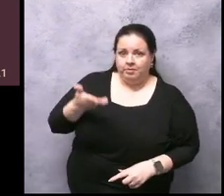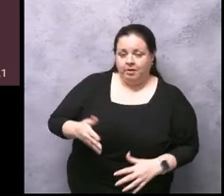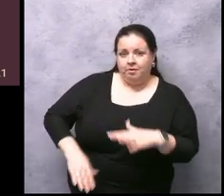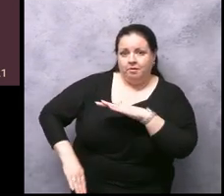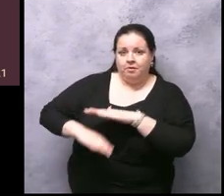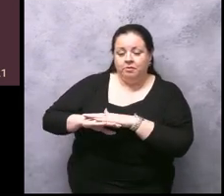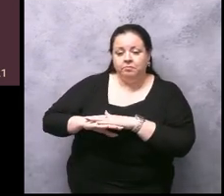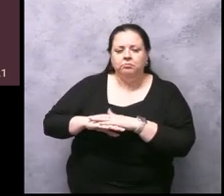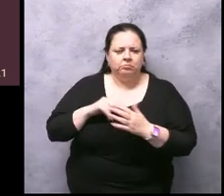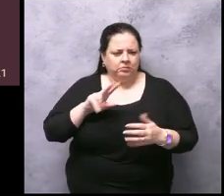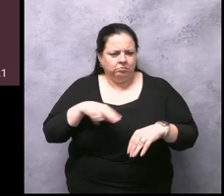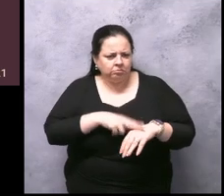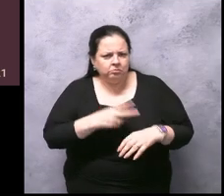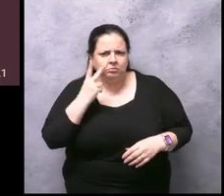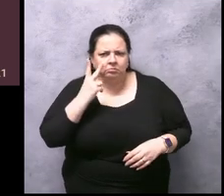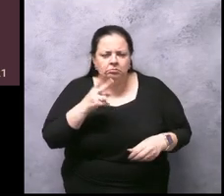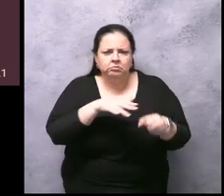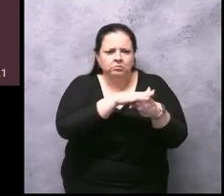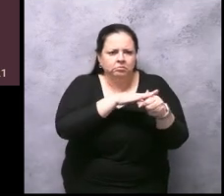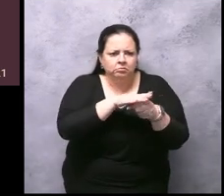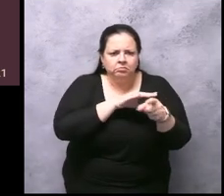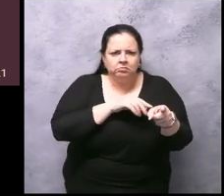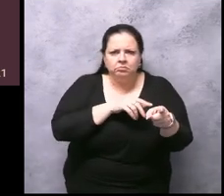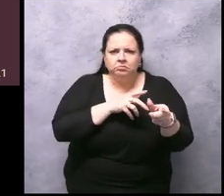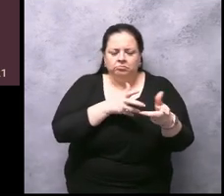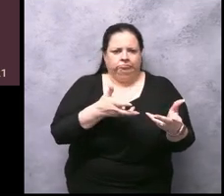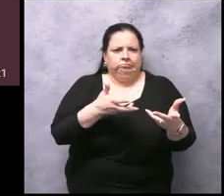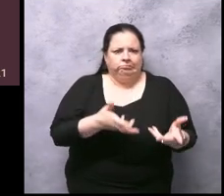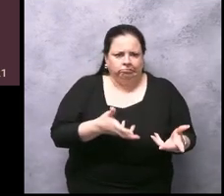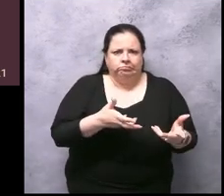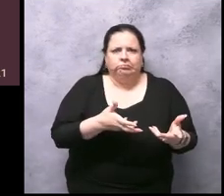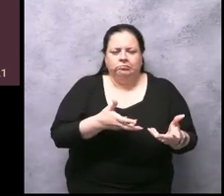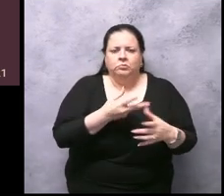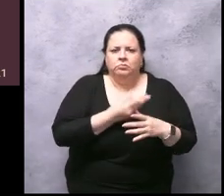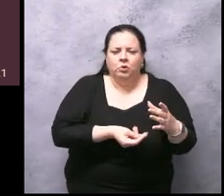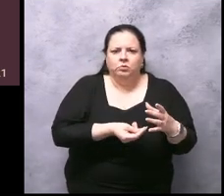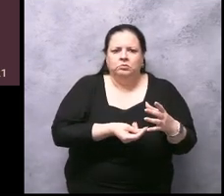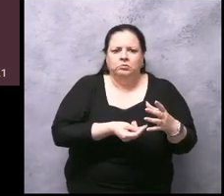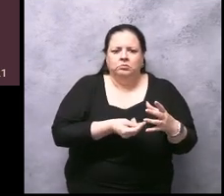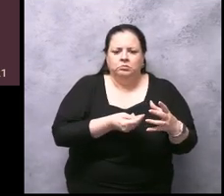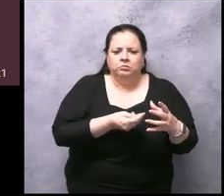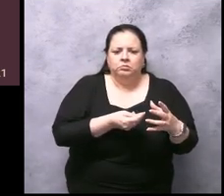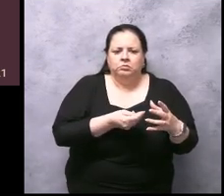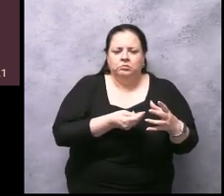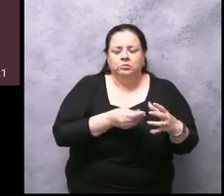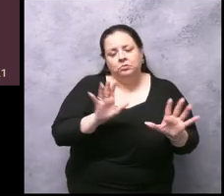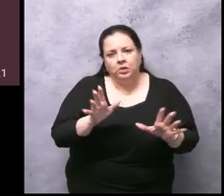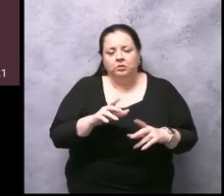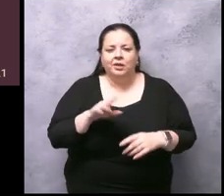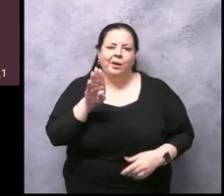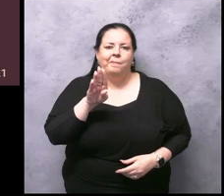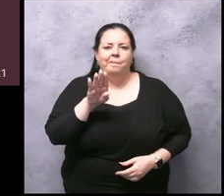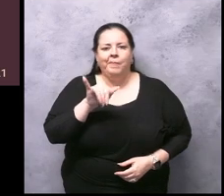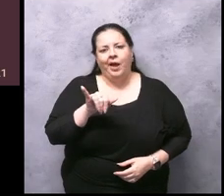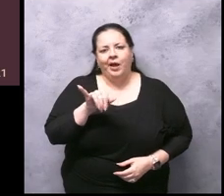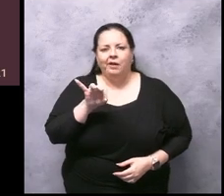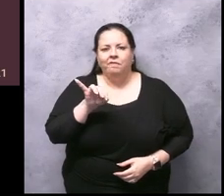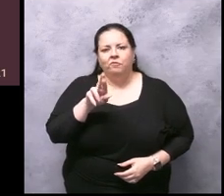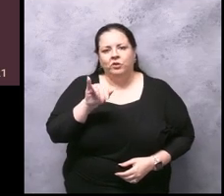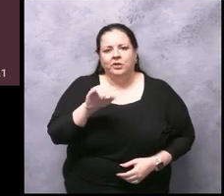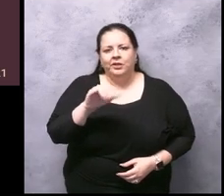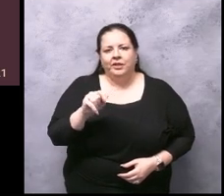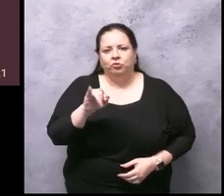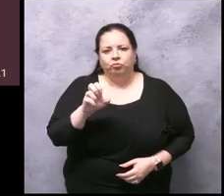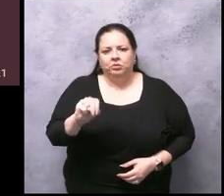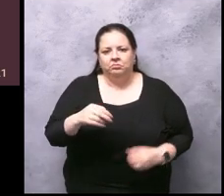of course, we see some areas of both, we see a bifurcation in 10 years compared